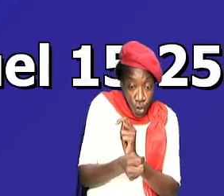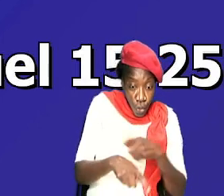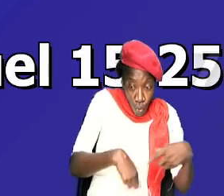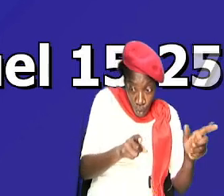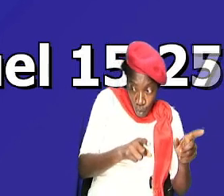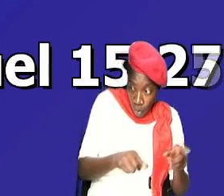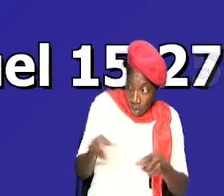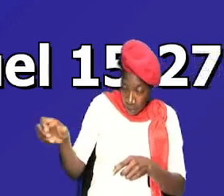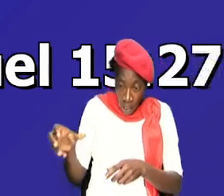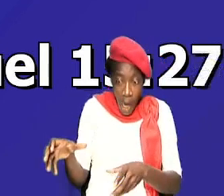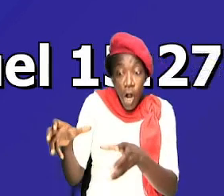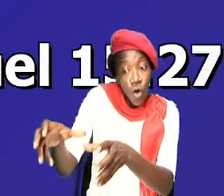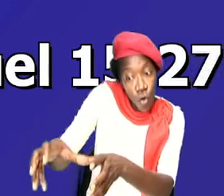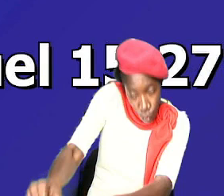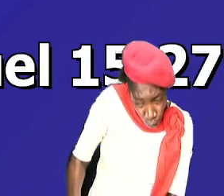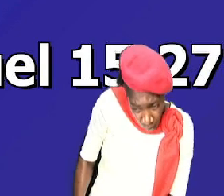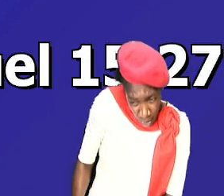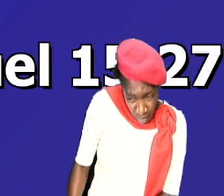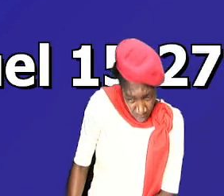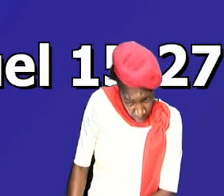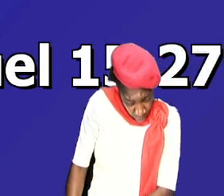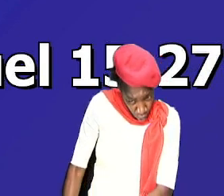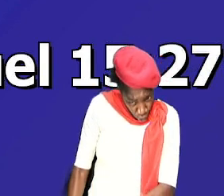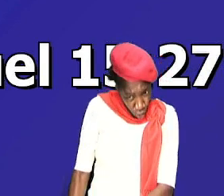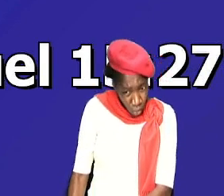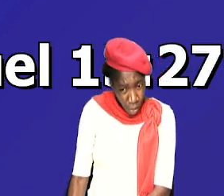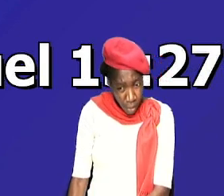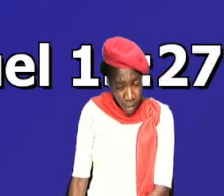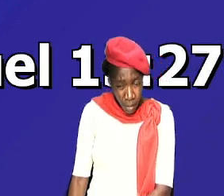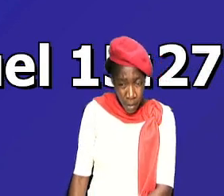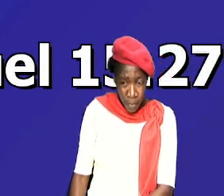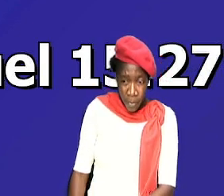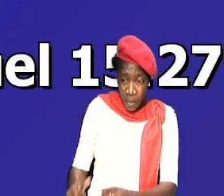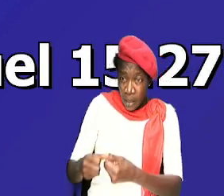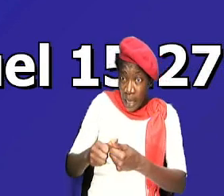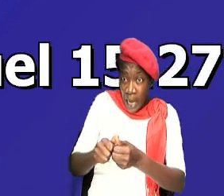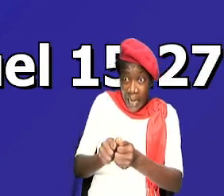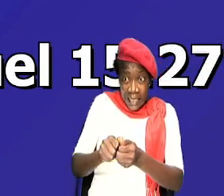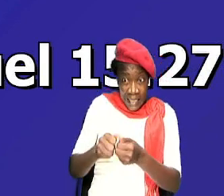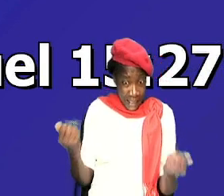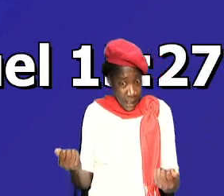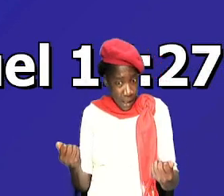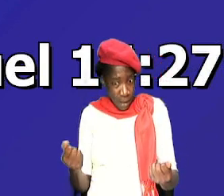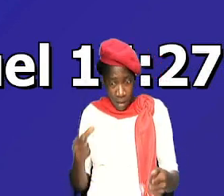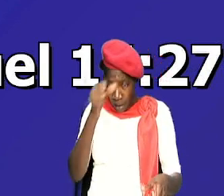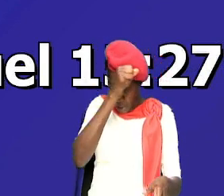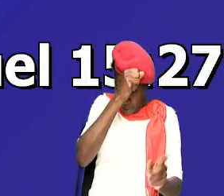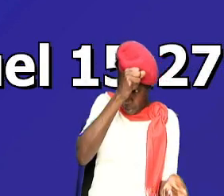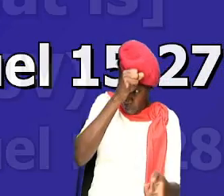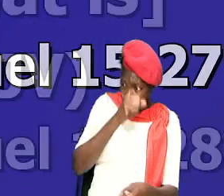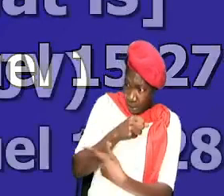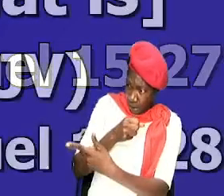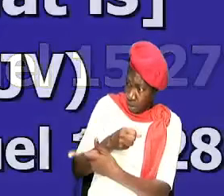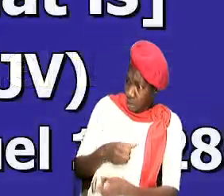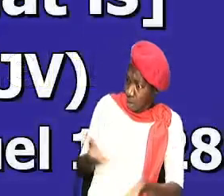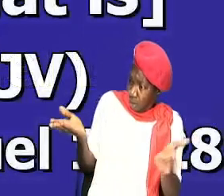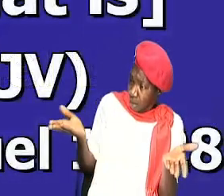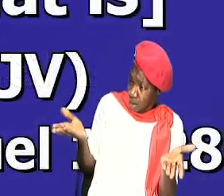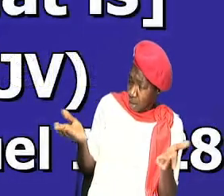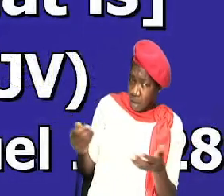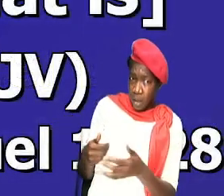the skirt of his mantle, and it rent. And Samuel said unto him,